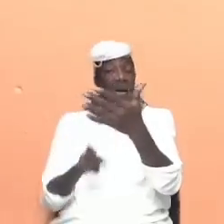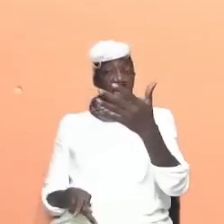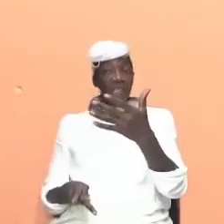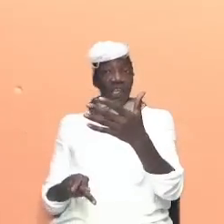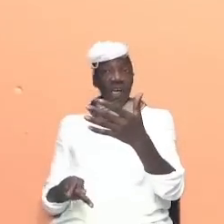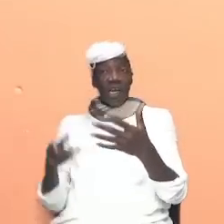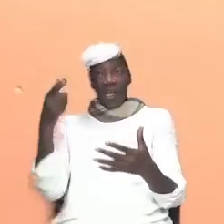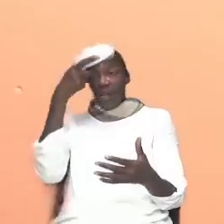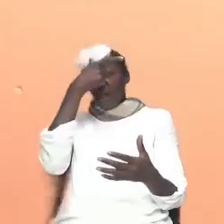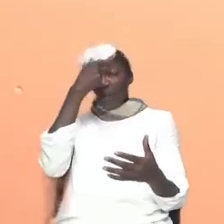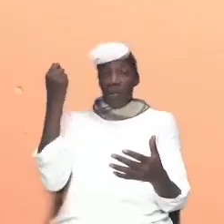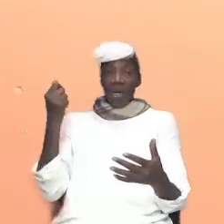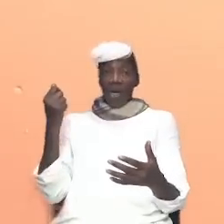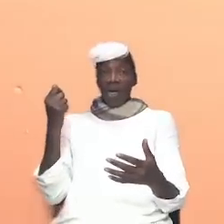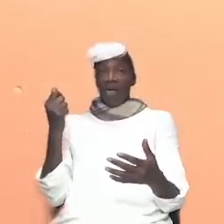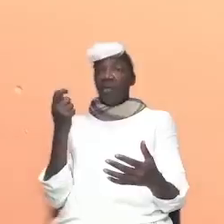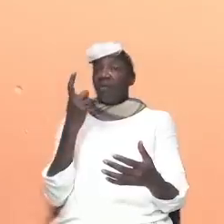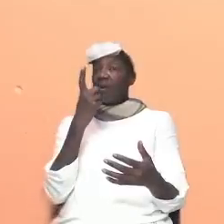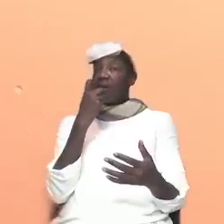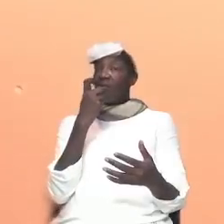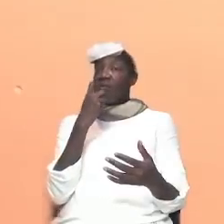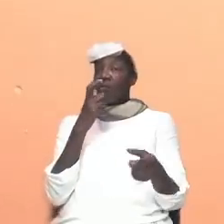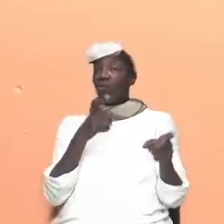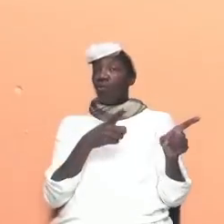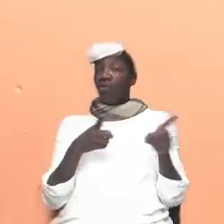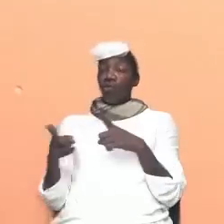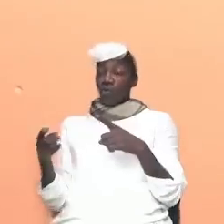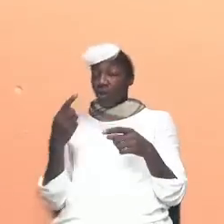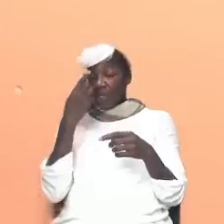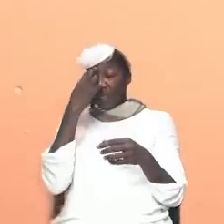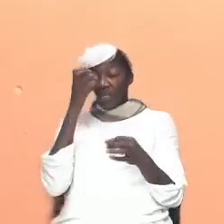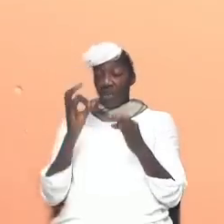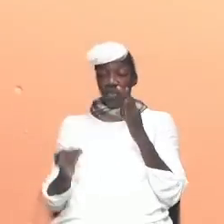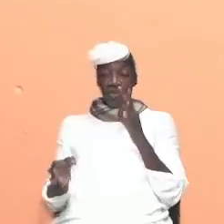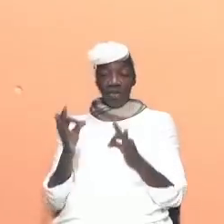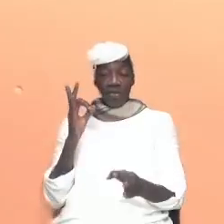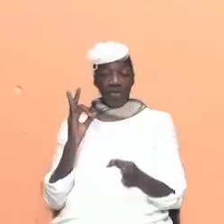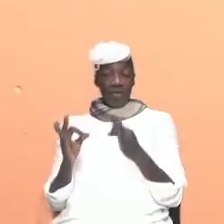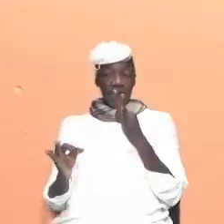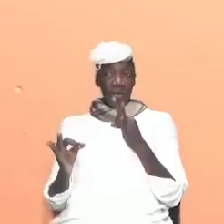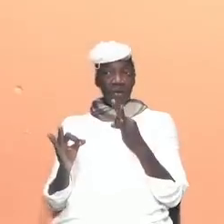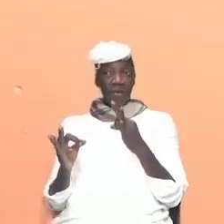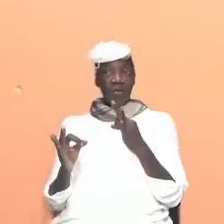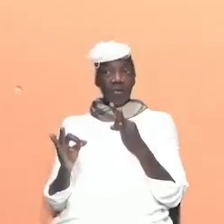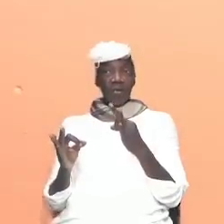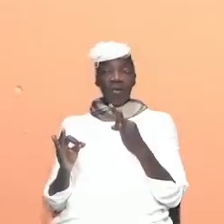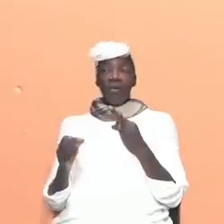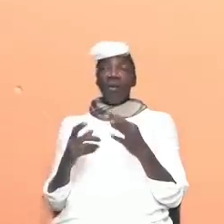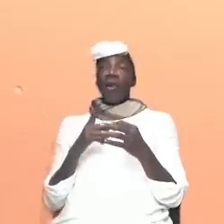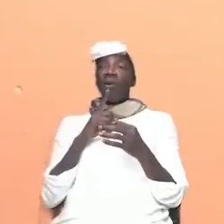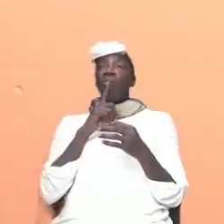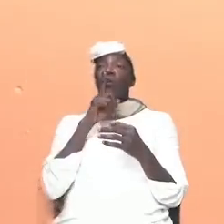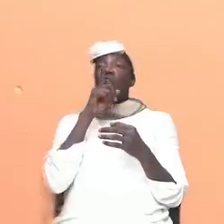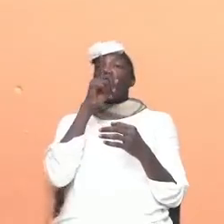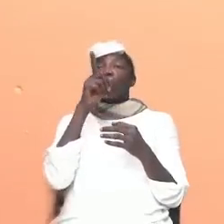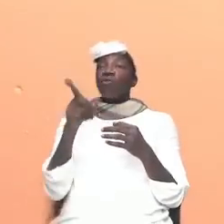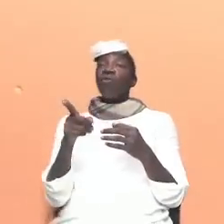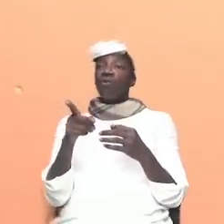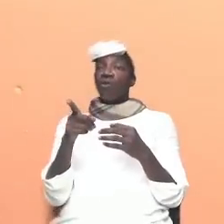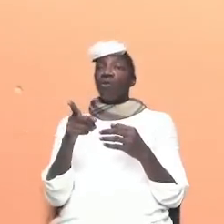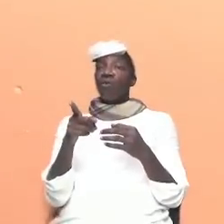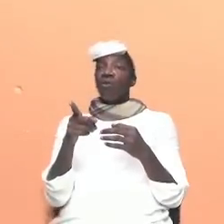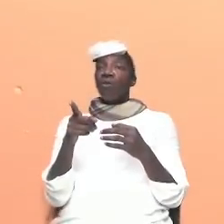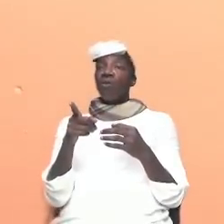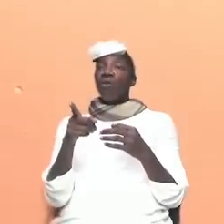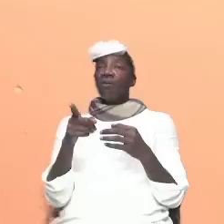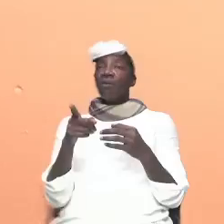who is doing the judging. And we can also be sure that it is going